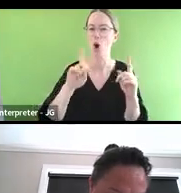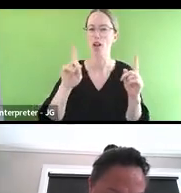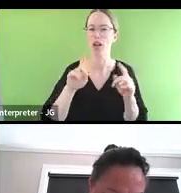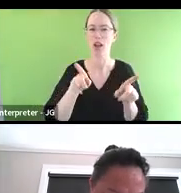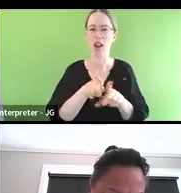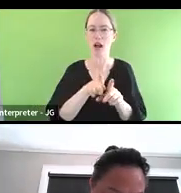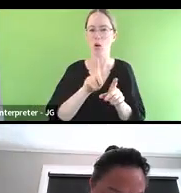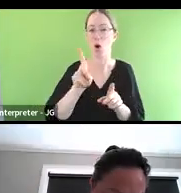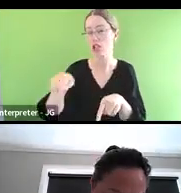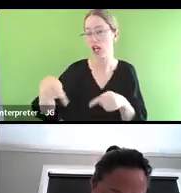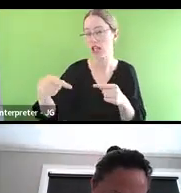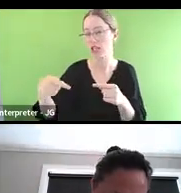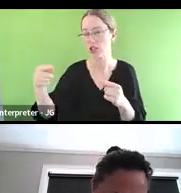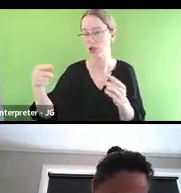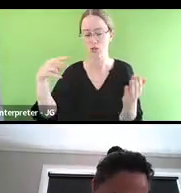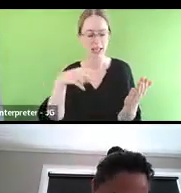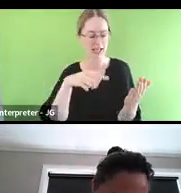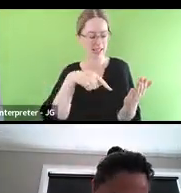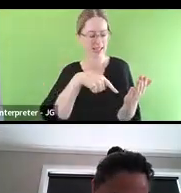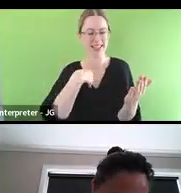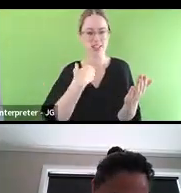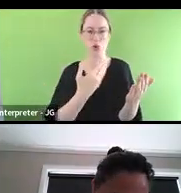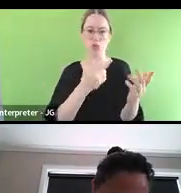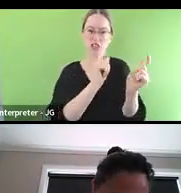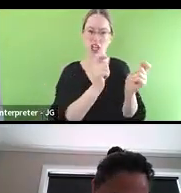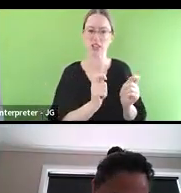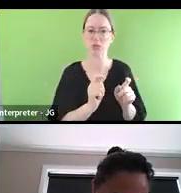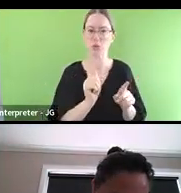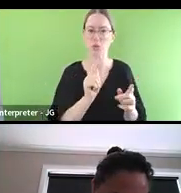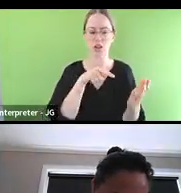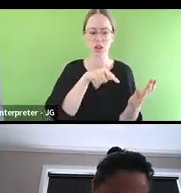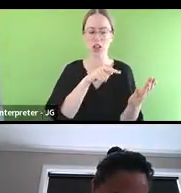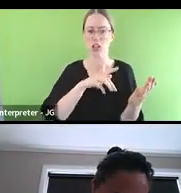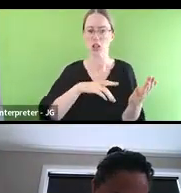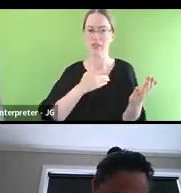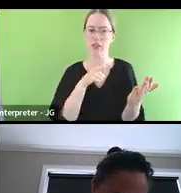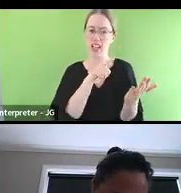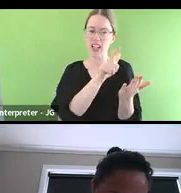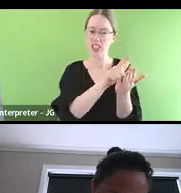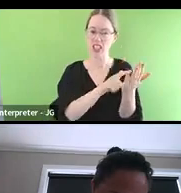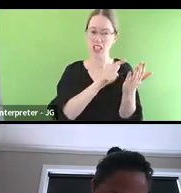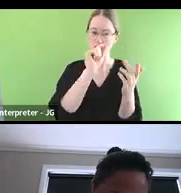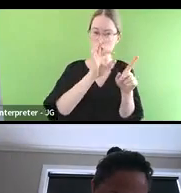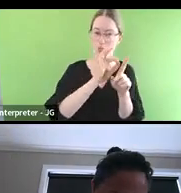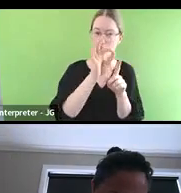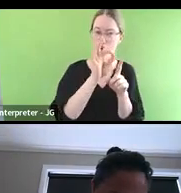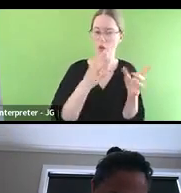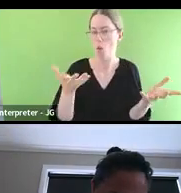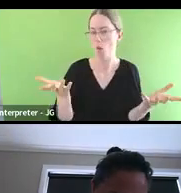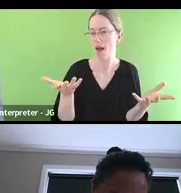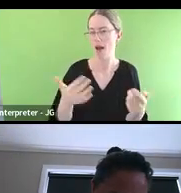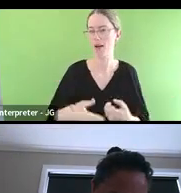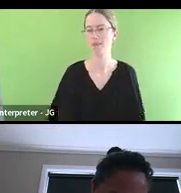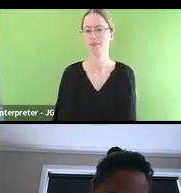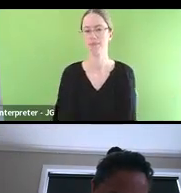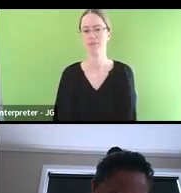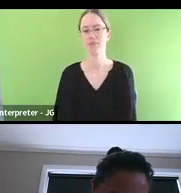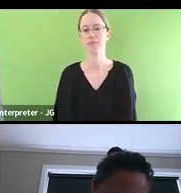challenges that you see and where you think the legislation could be improved?